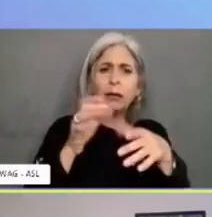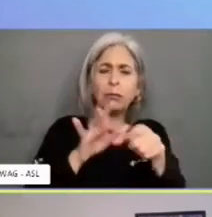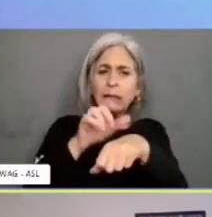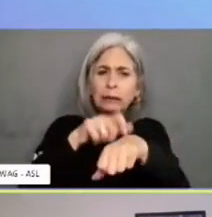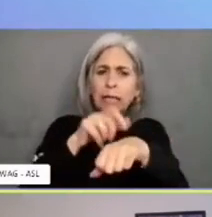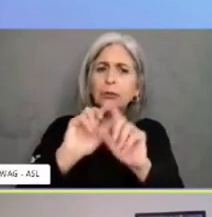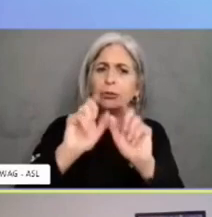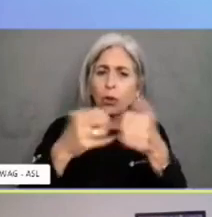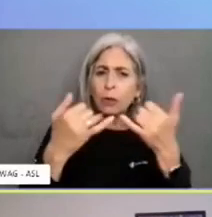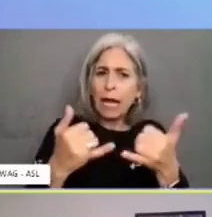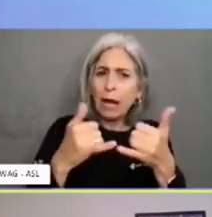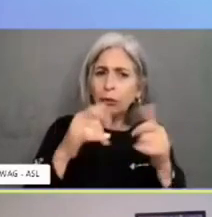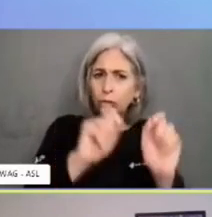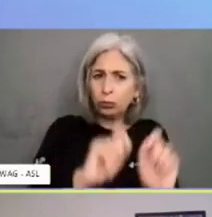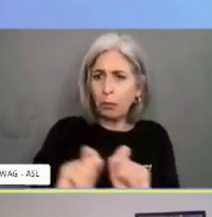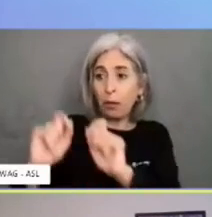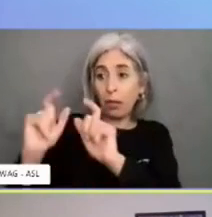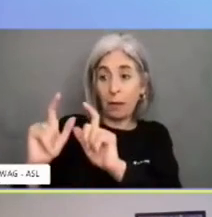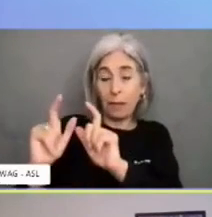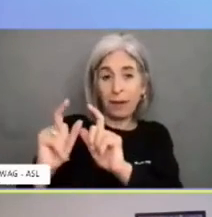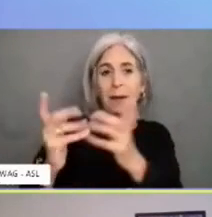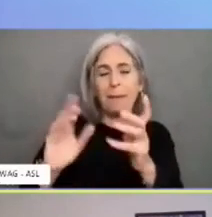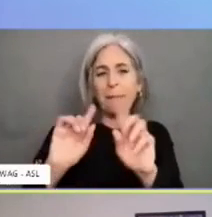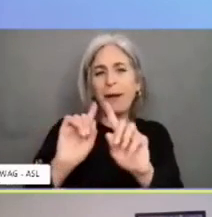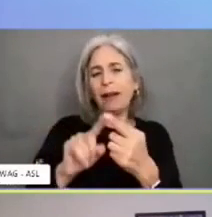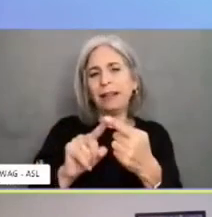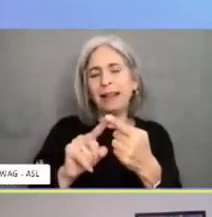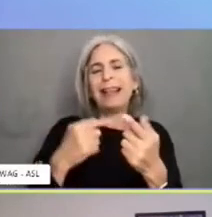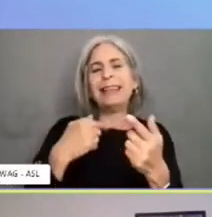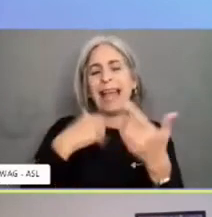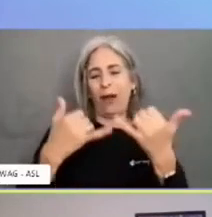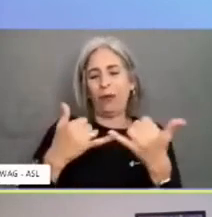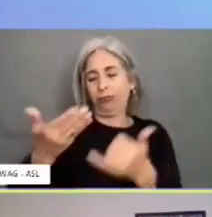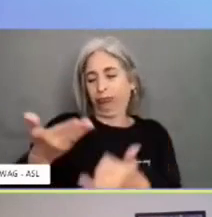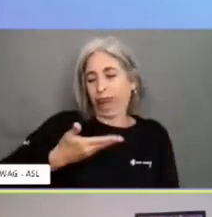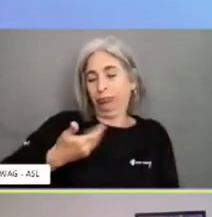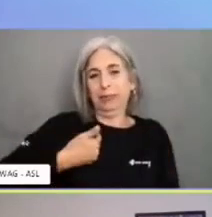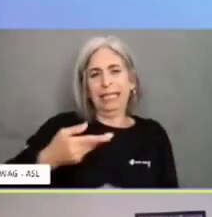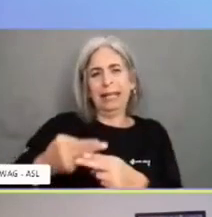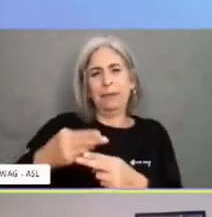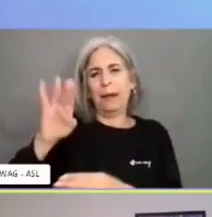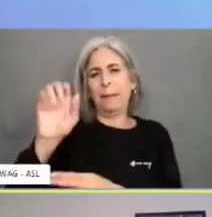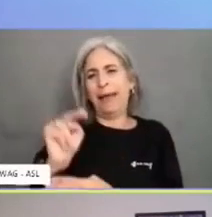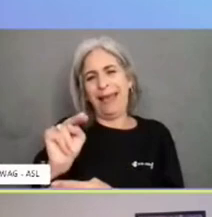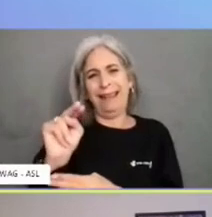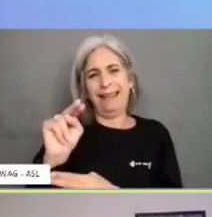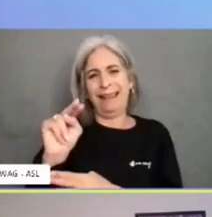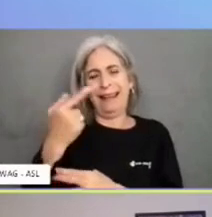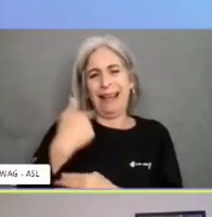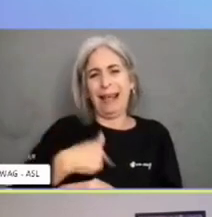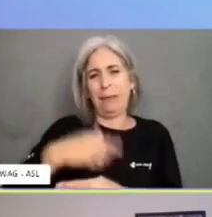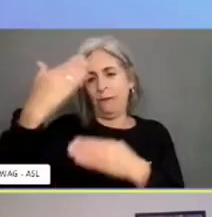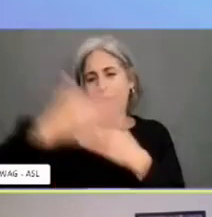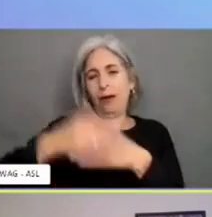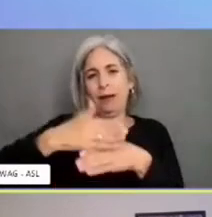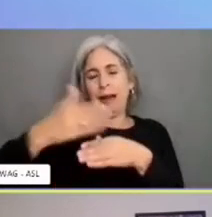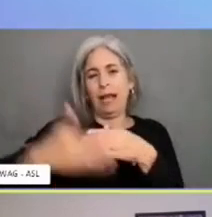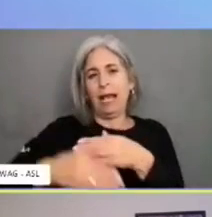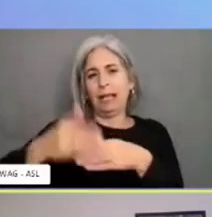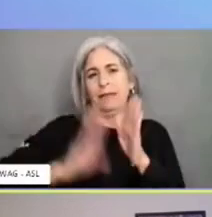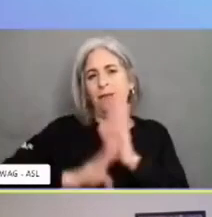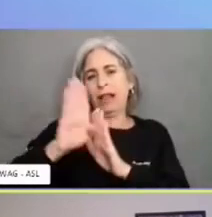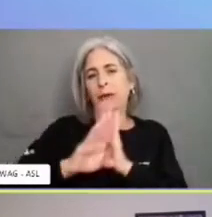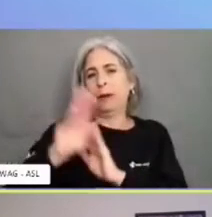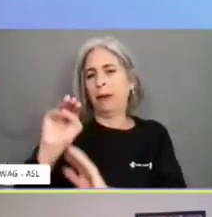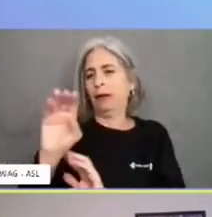experience of this presentation. In the meantime, I'll go ahead and introduce myself. My name is Ben. I am a front-end developer at Microsoft. I work